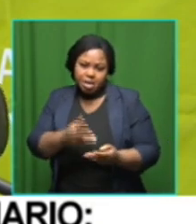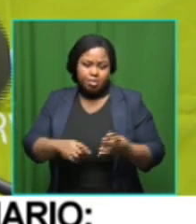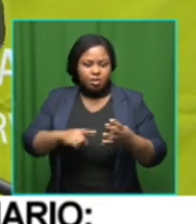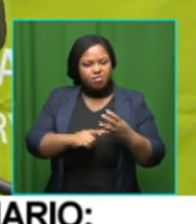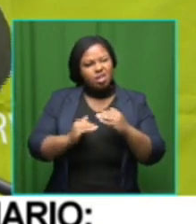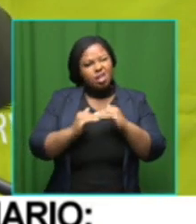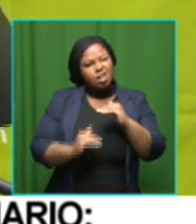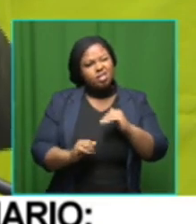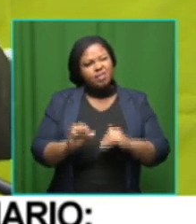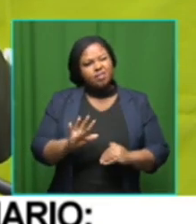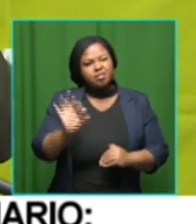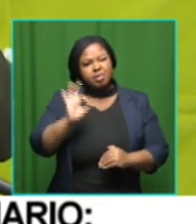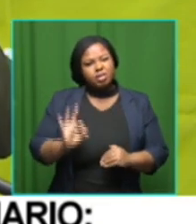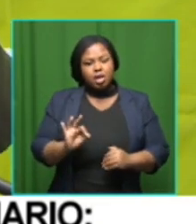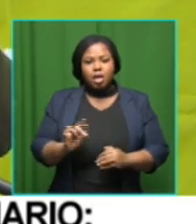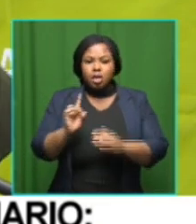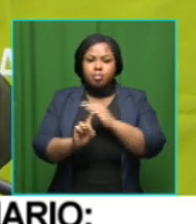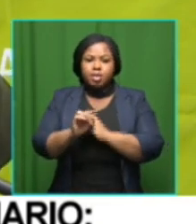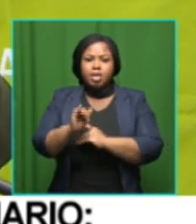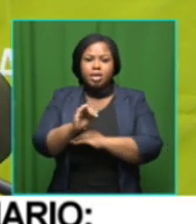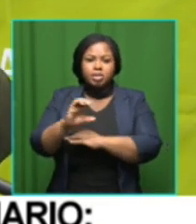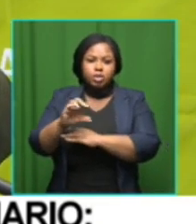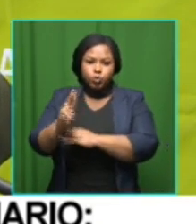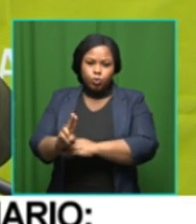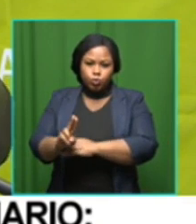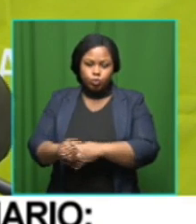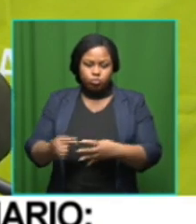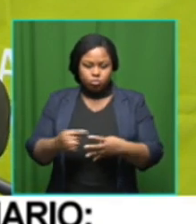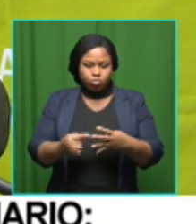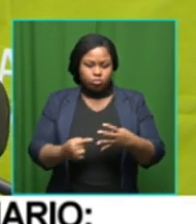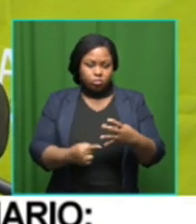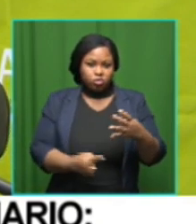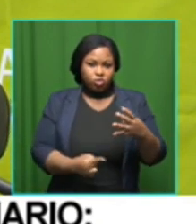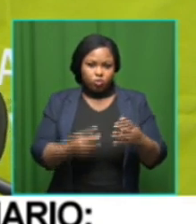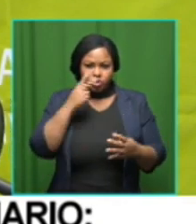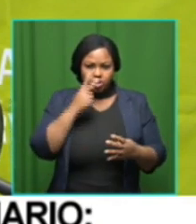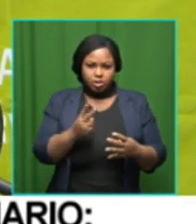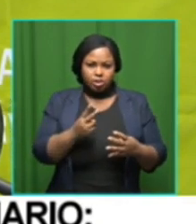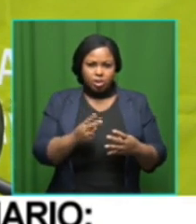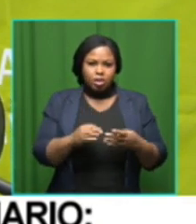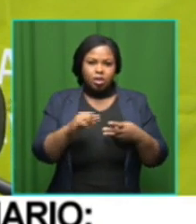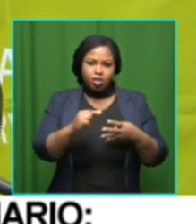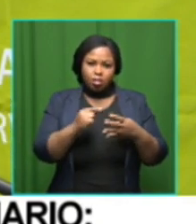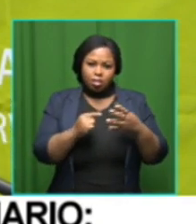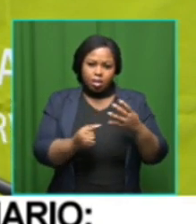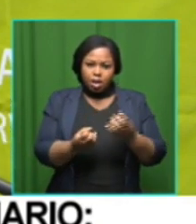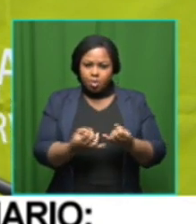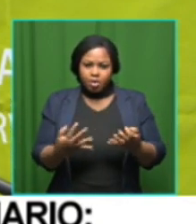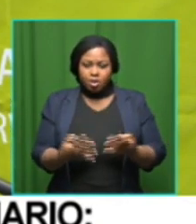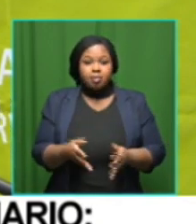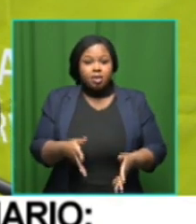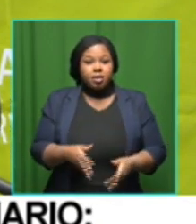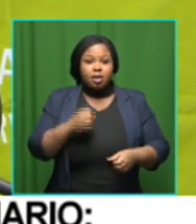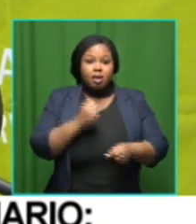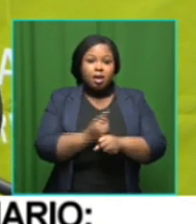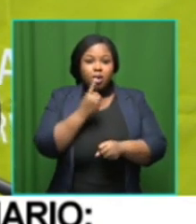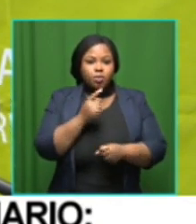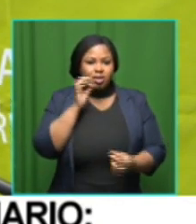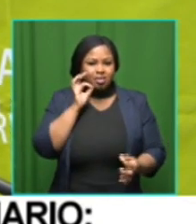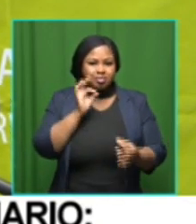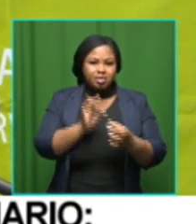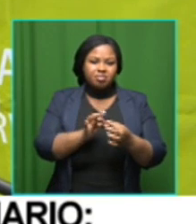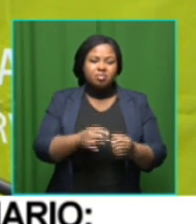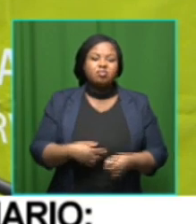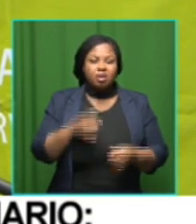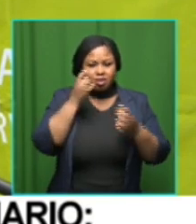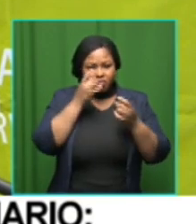ICU. And when you look at that modeling, you will see how the numbers actually get determined. With Gauteng specifically, I will